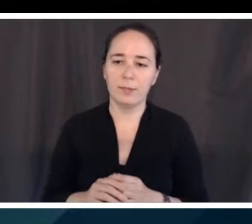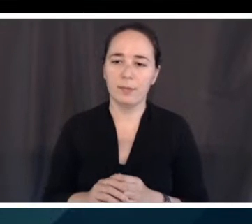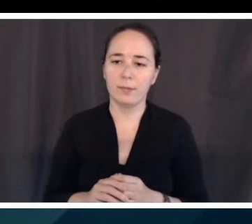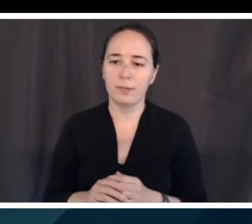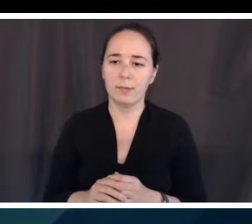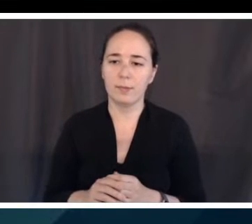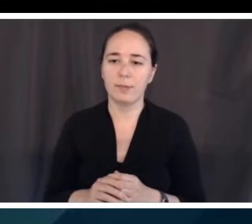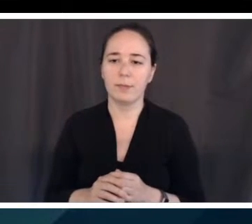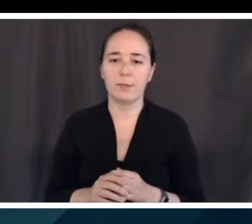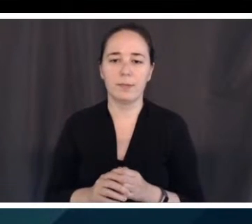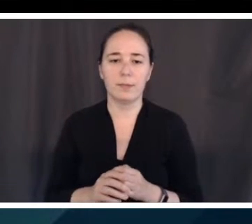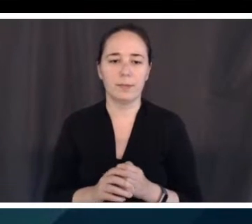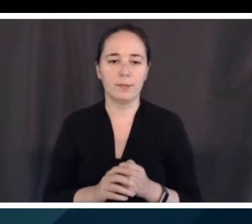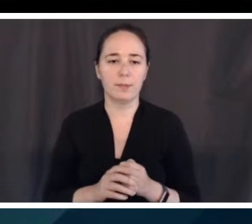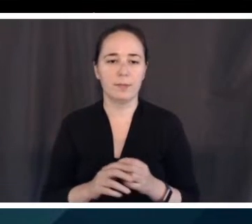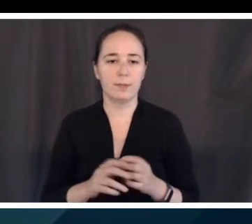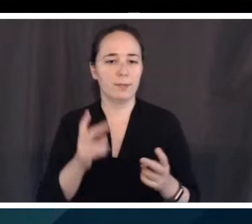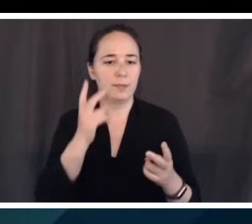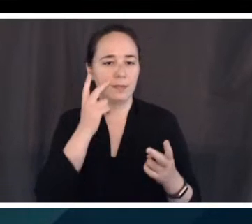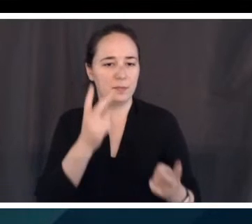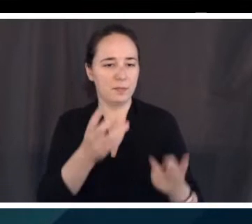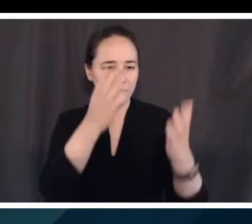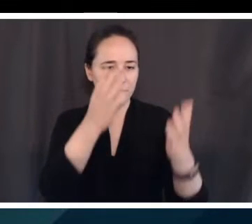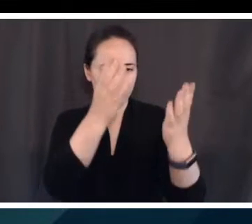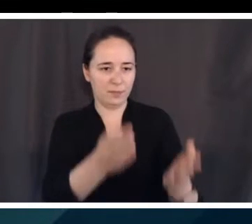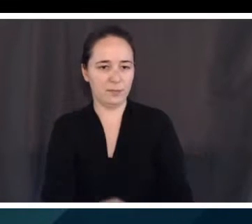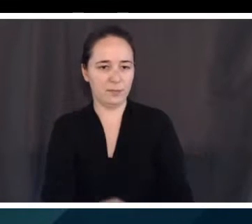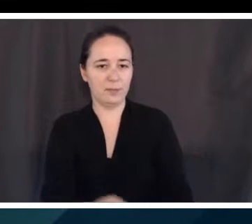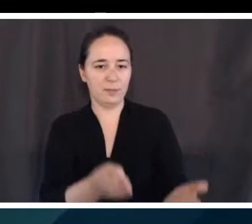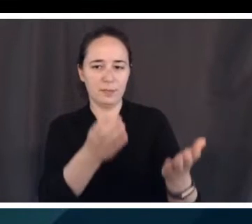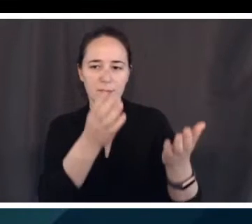I see you, baby.